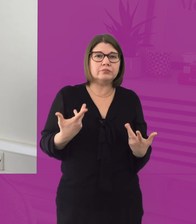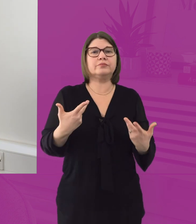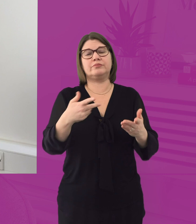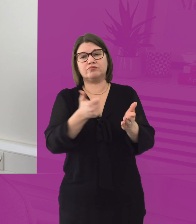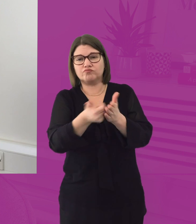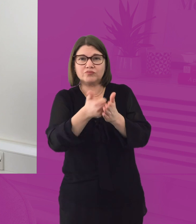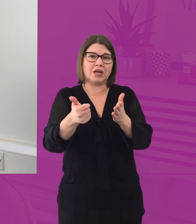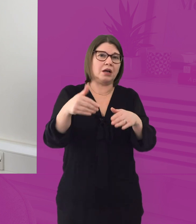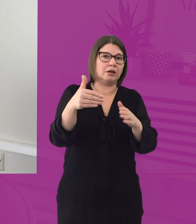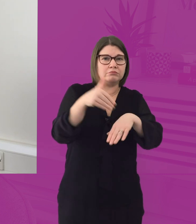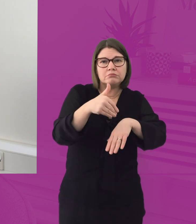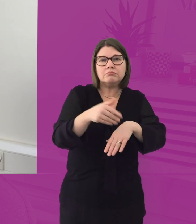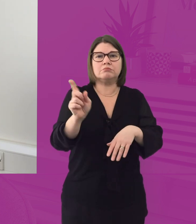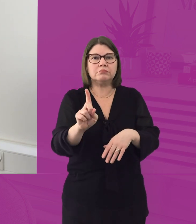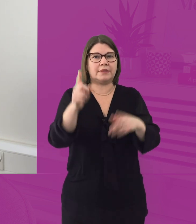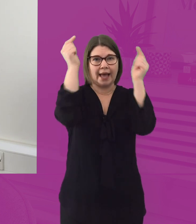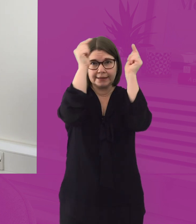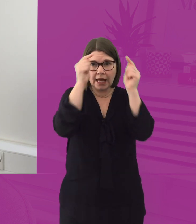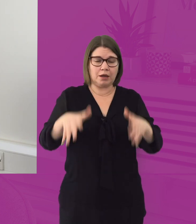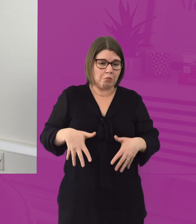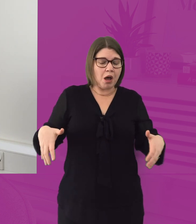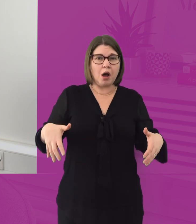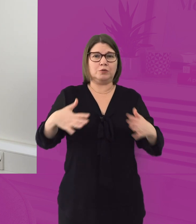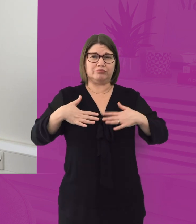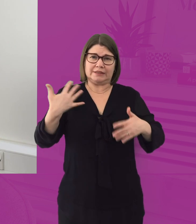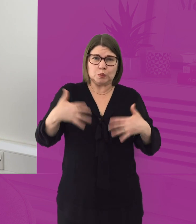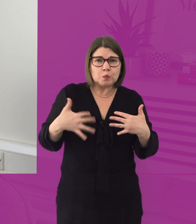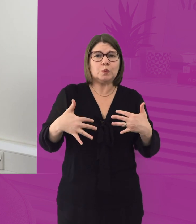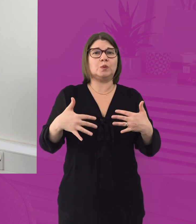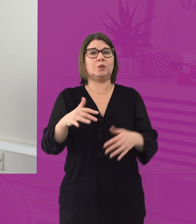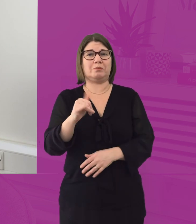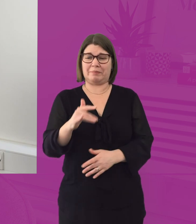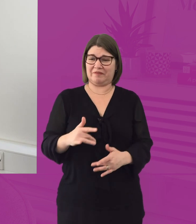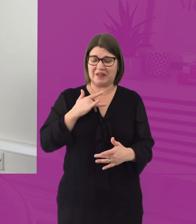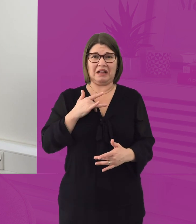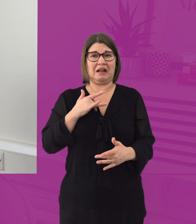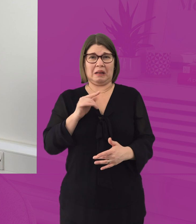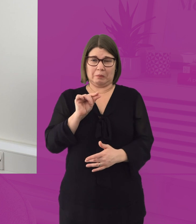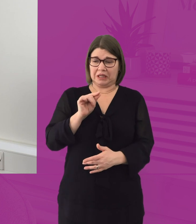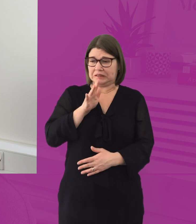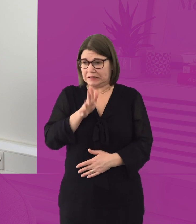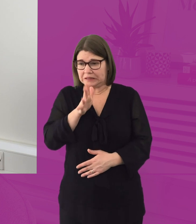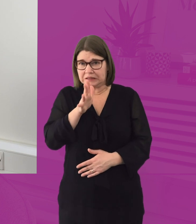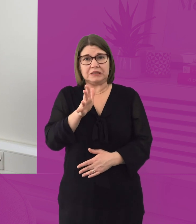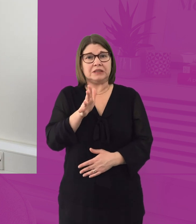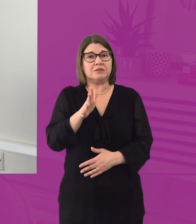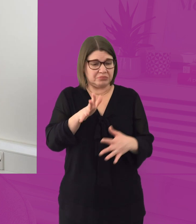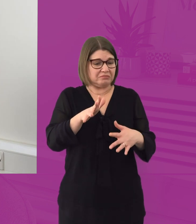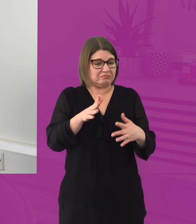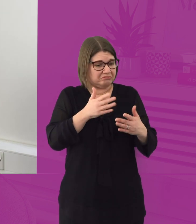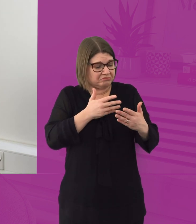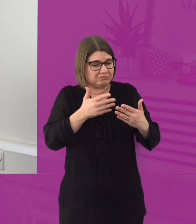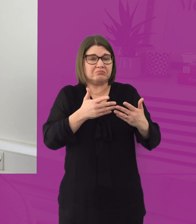side effects are headache, bloating, many women experience breast tenderness. You might feel a little